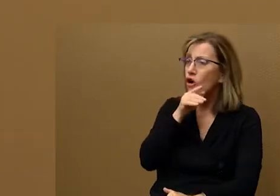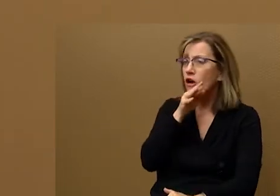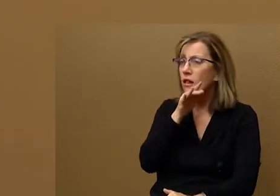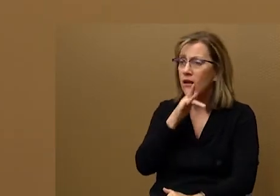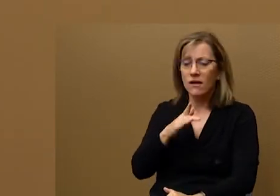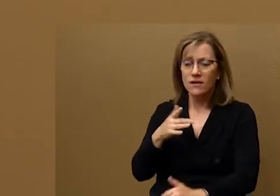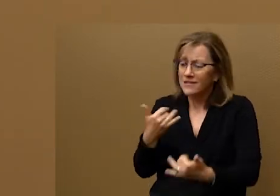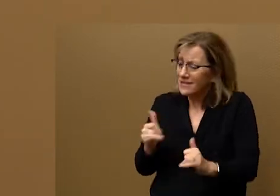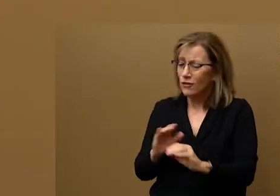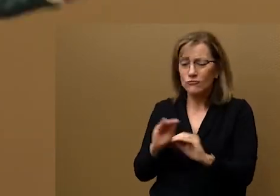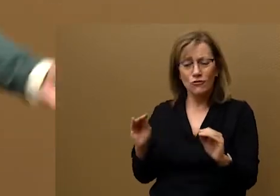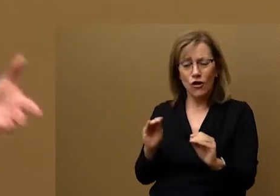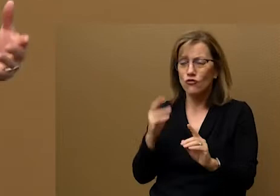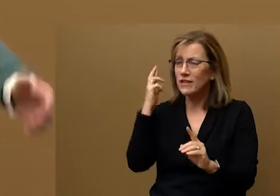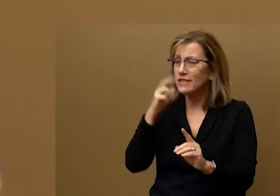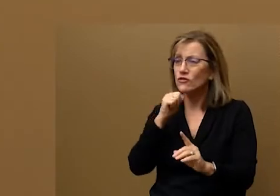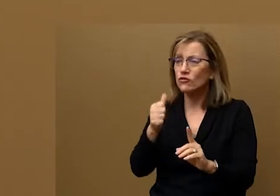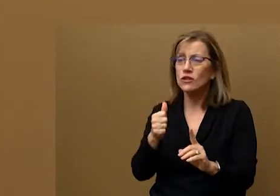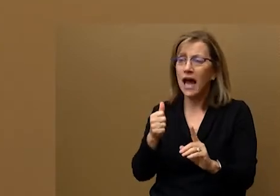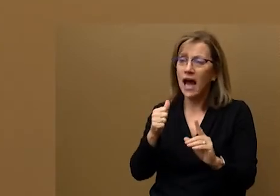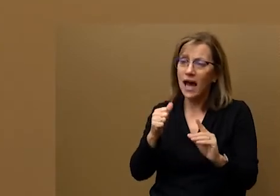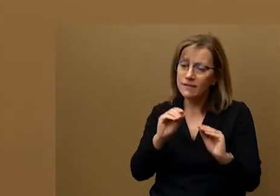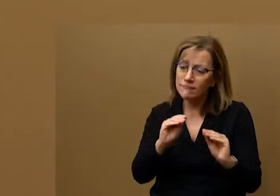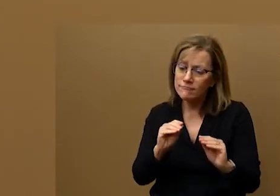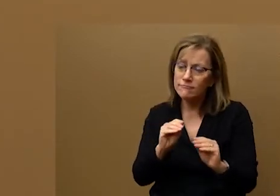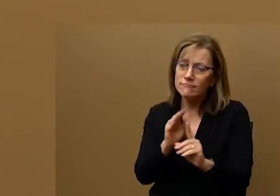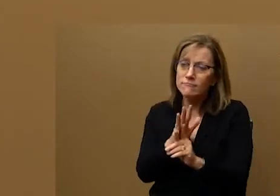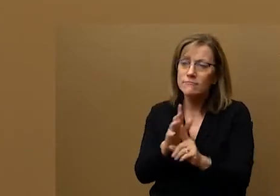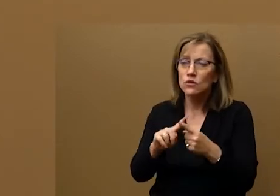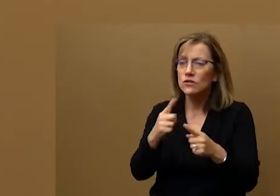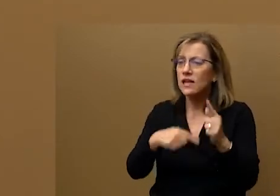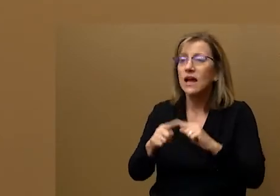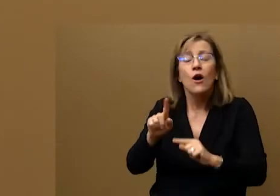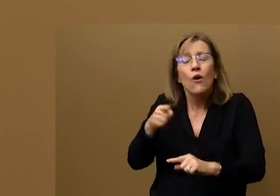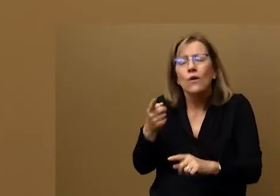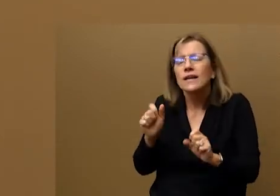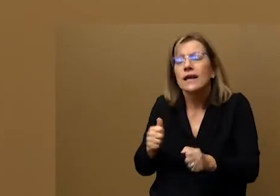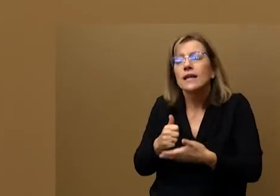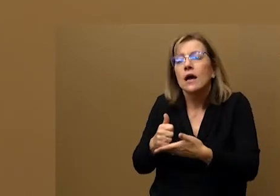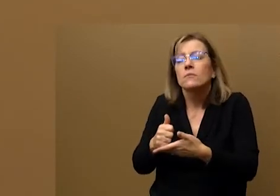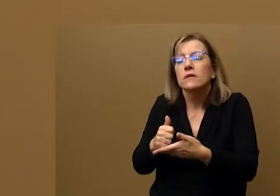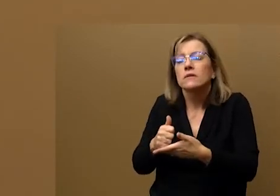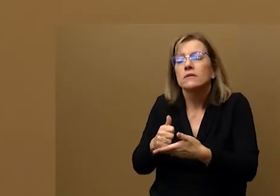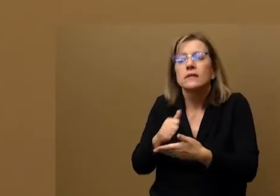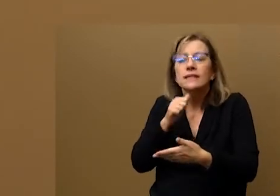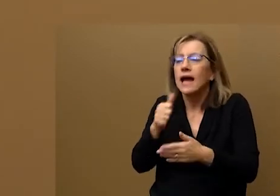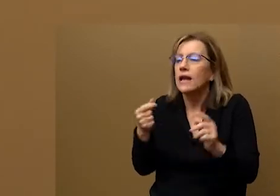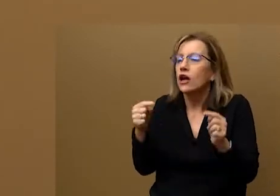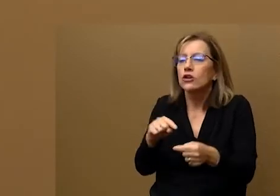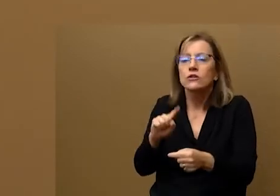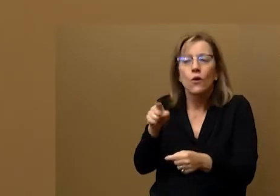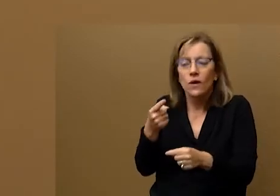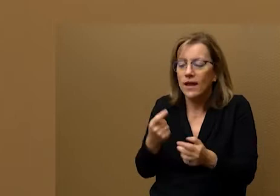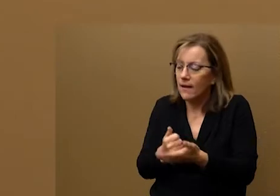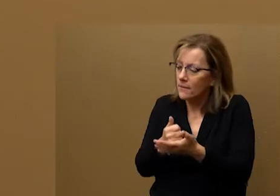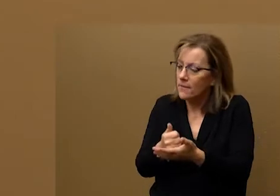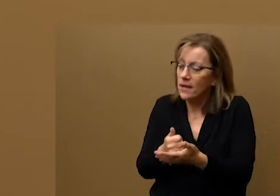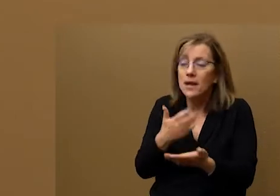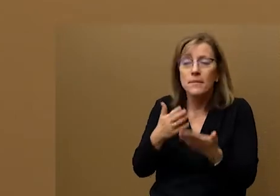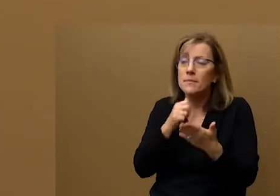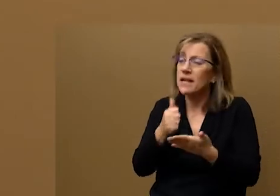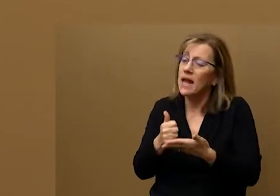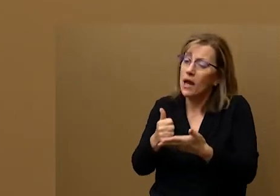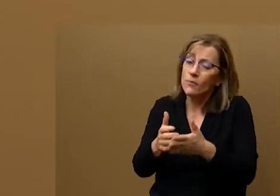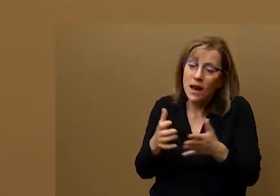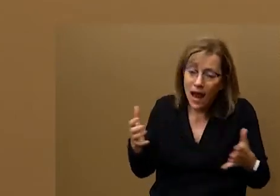mainly oral, there's still no reason to deprive the child of sign language. It can only help. It doesn't hurt. It only